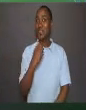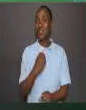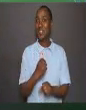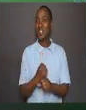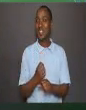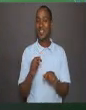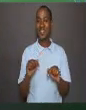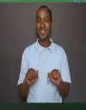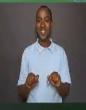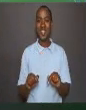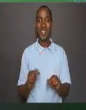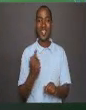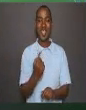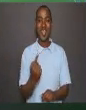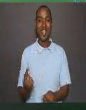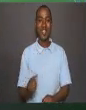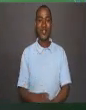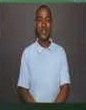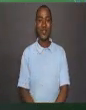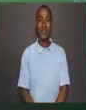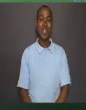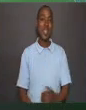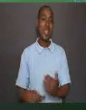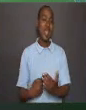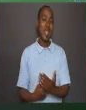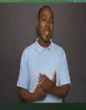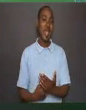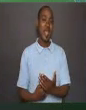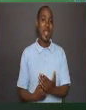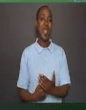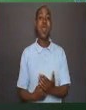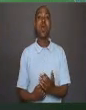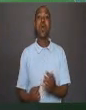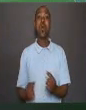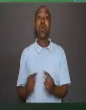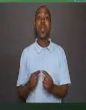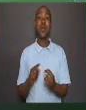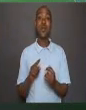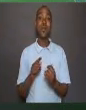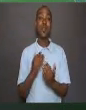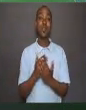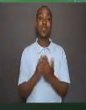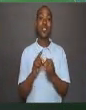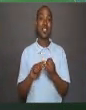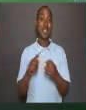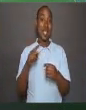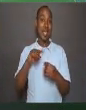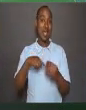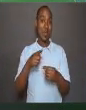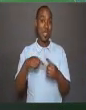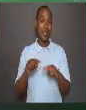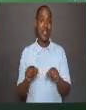Great work today, everyone. This brings us to the end of our lesson.